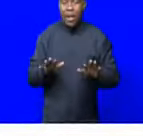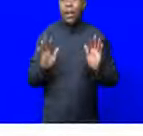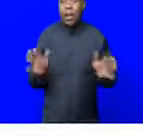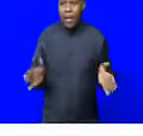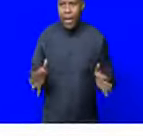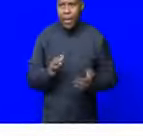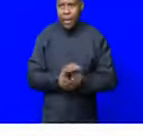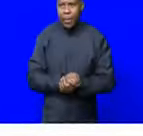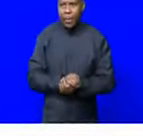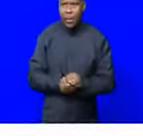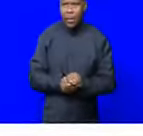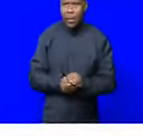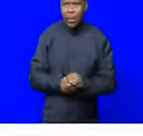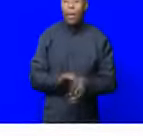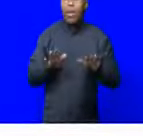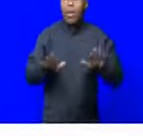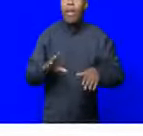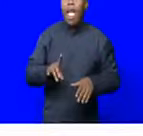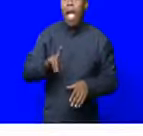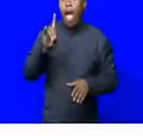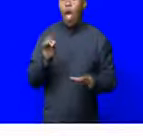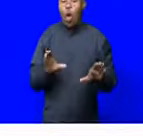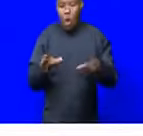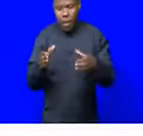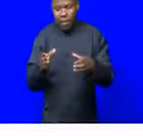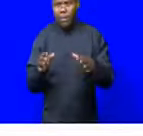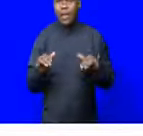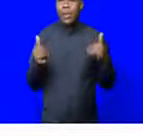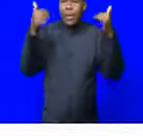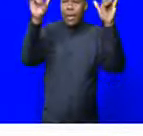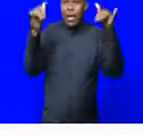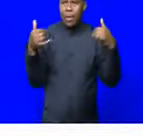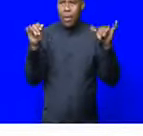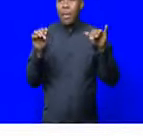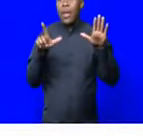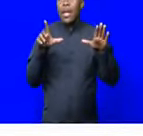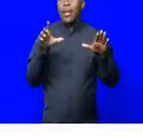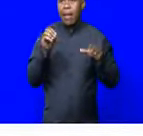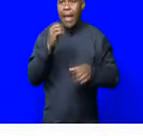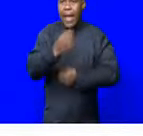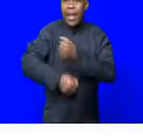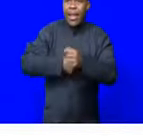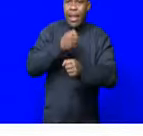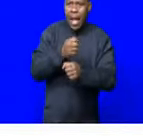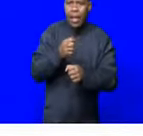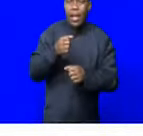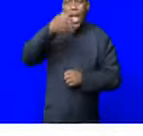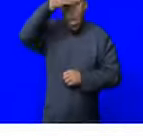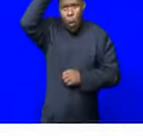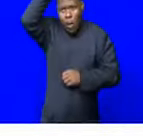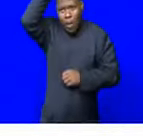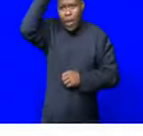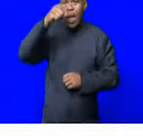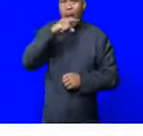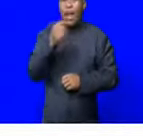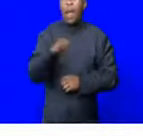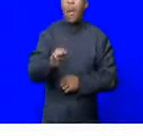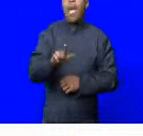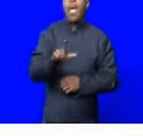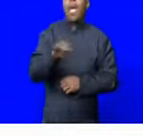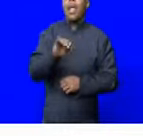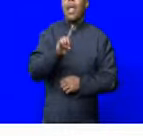The British High Commission commemorated the Platinum Jubilee for Her Majesty the Queen Mother, Queen Elizabeth II, who